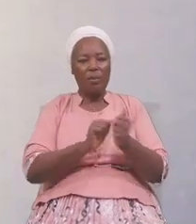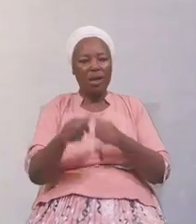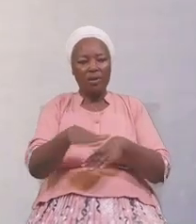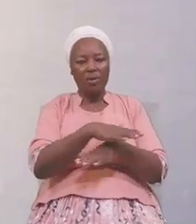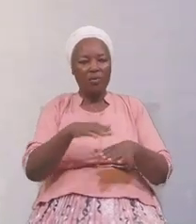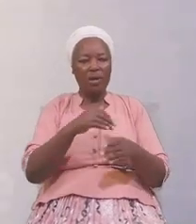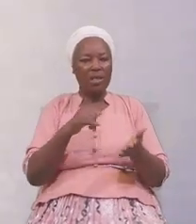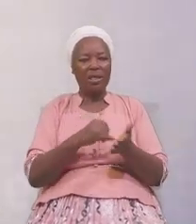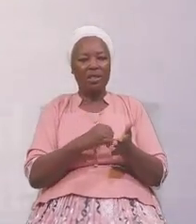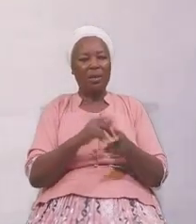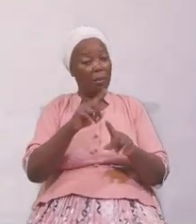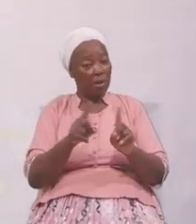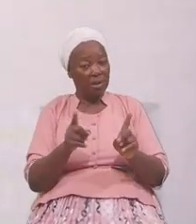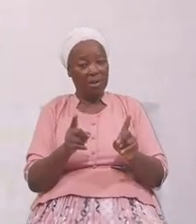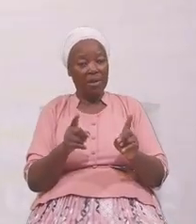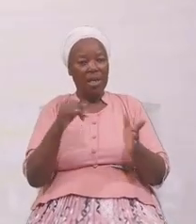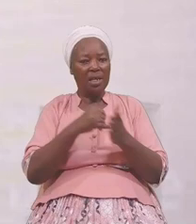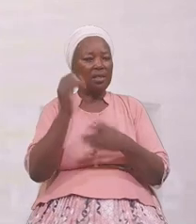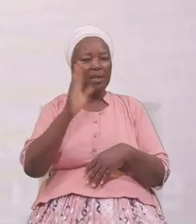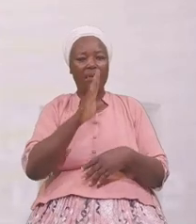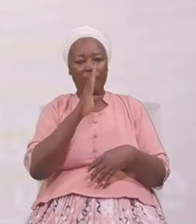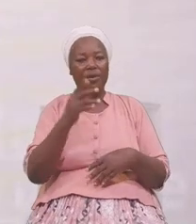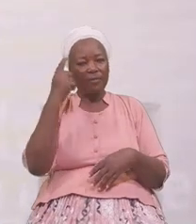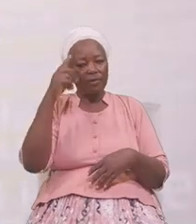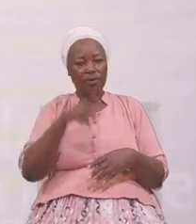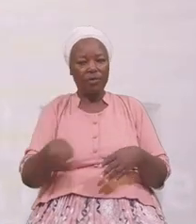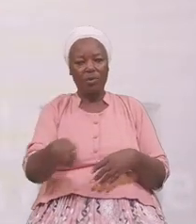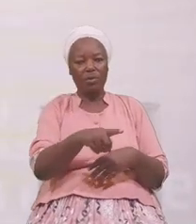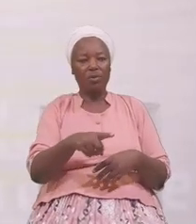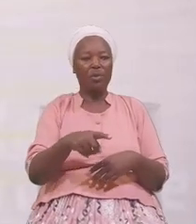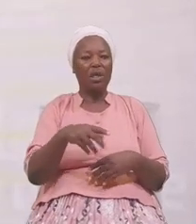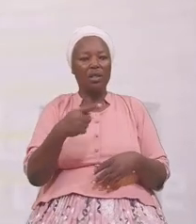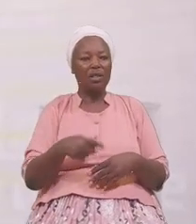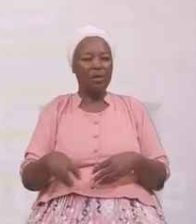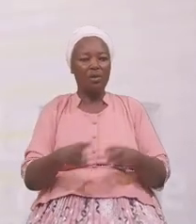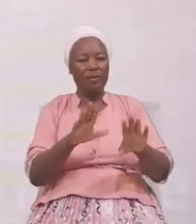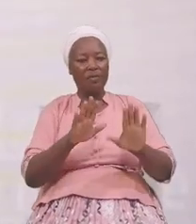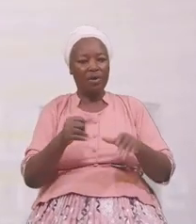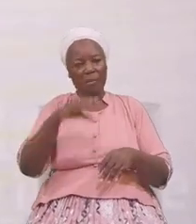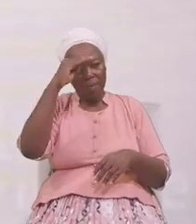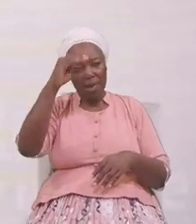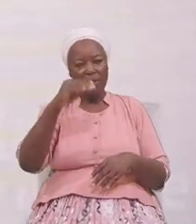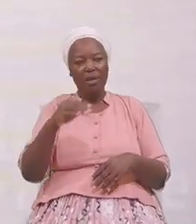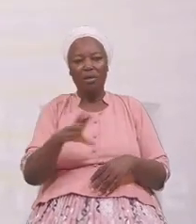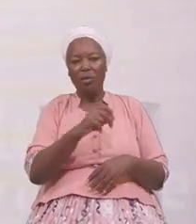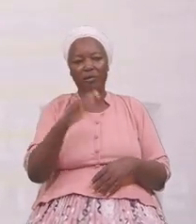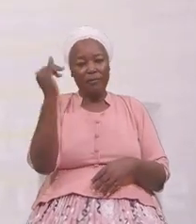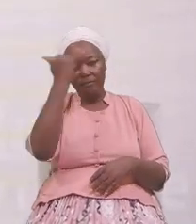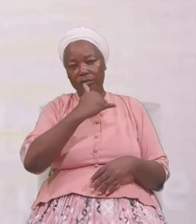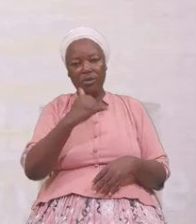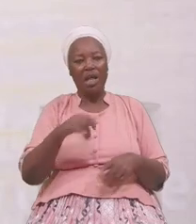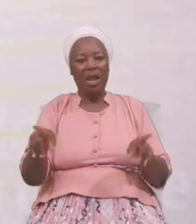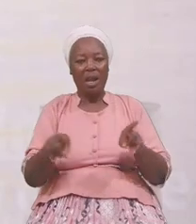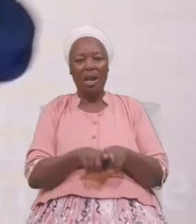over it, but it shall be for those the way-fearing men. Do fools